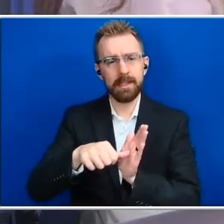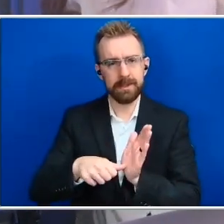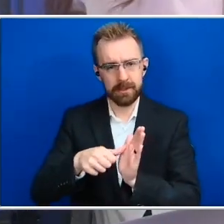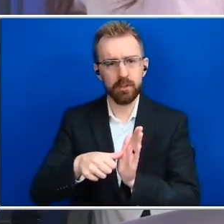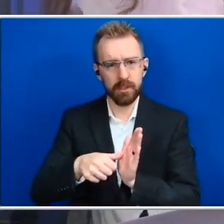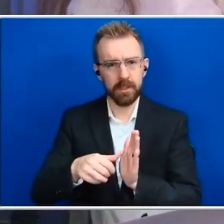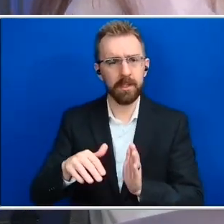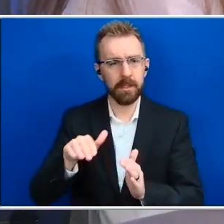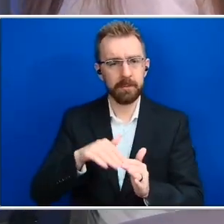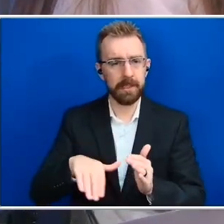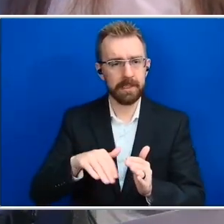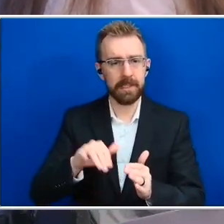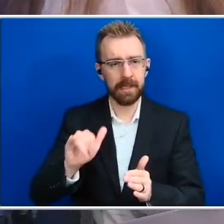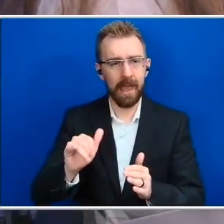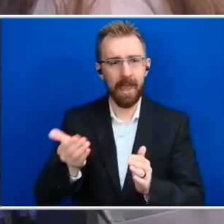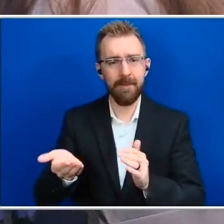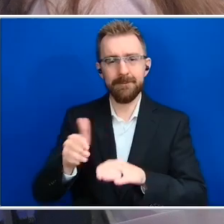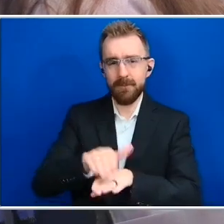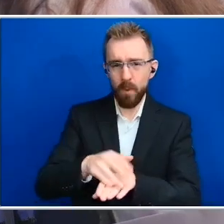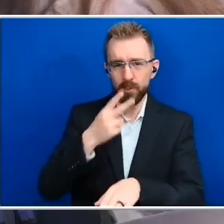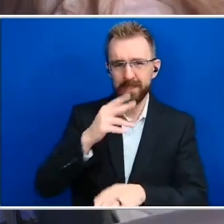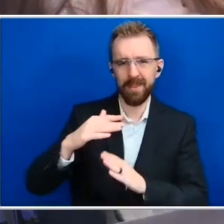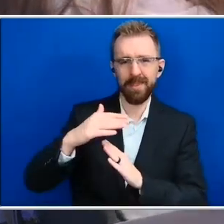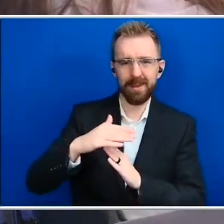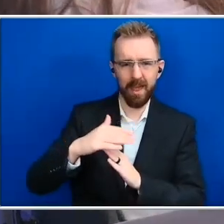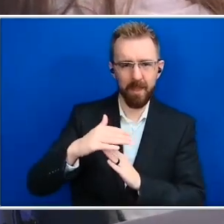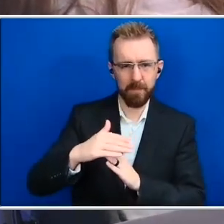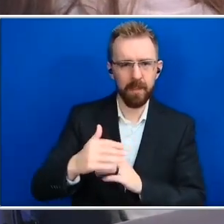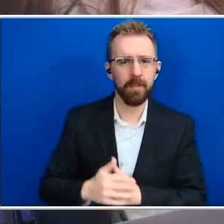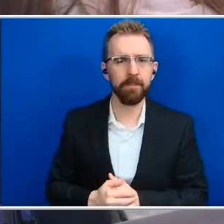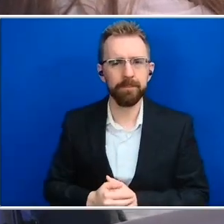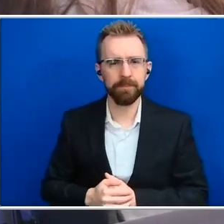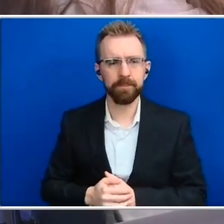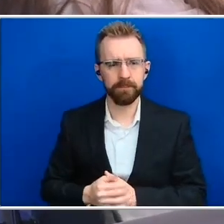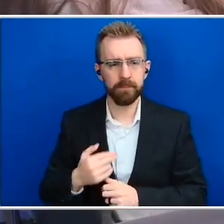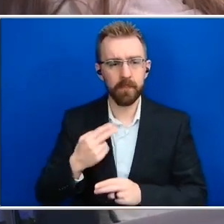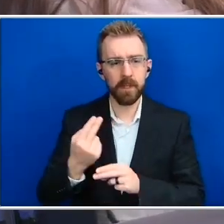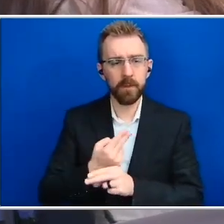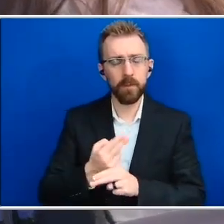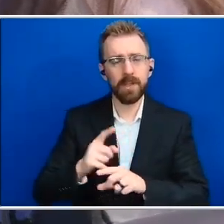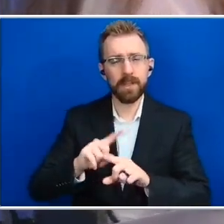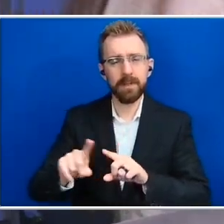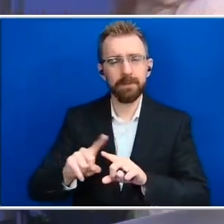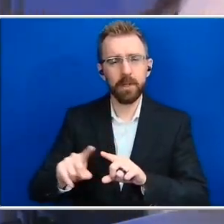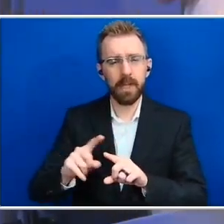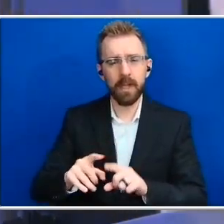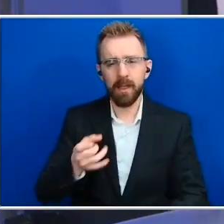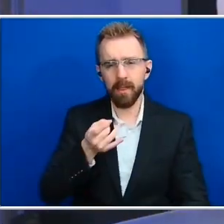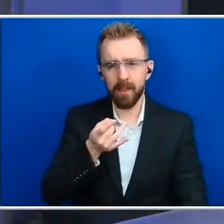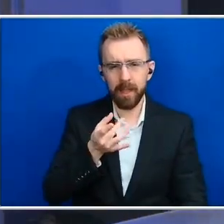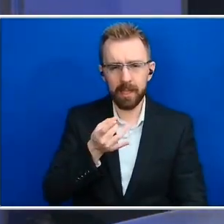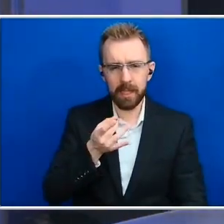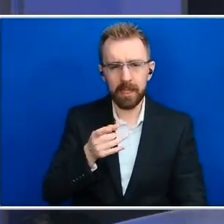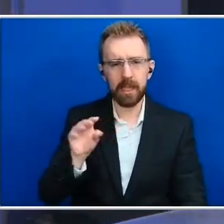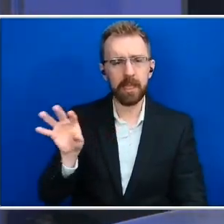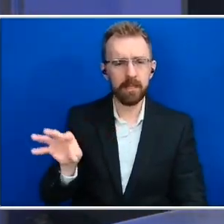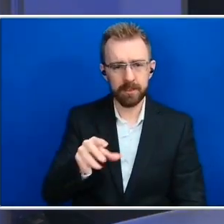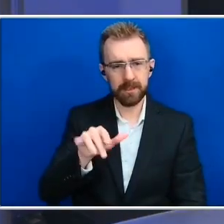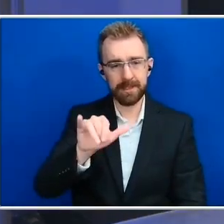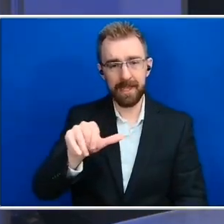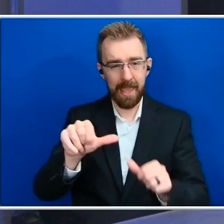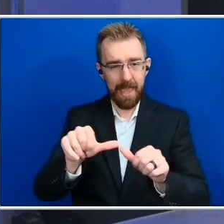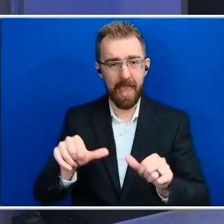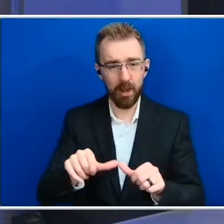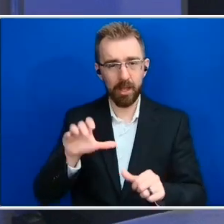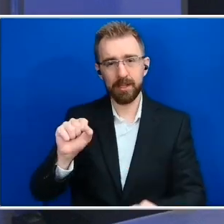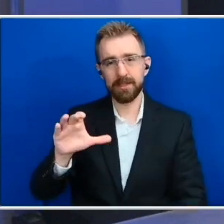fold that you see at the top. And I use different lighting, and this is the area of scarring. As you